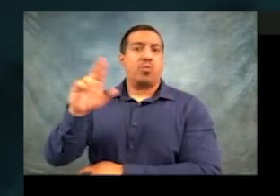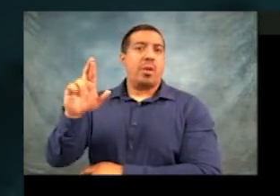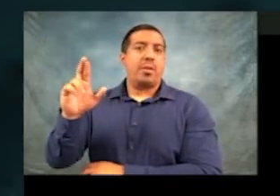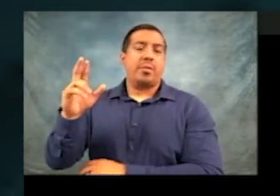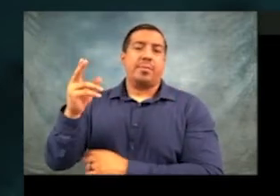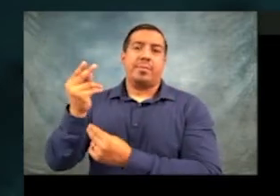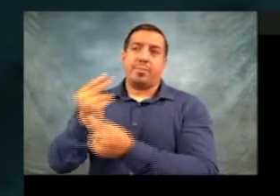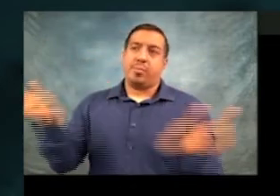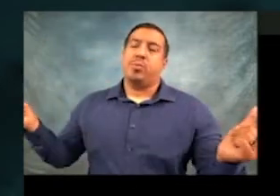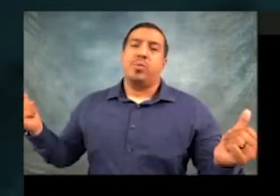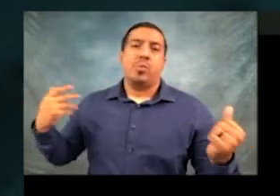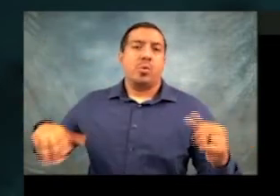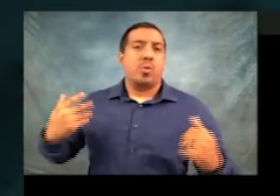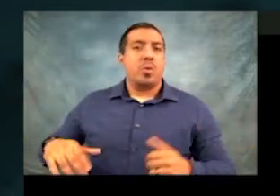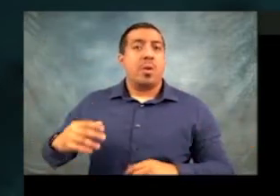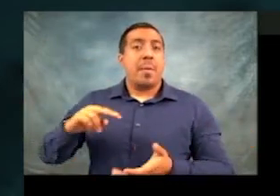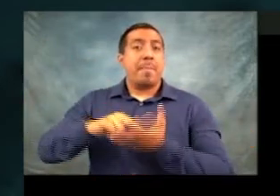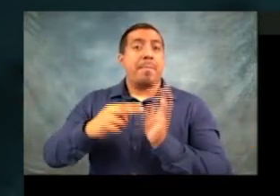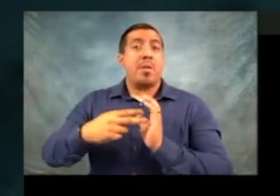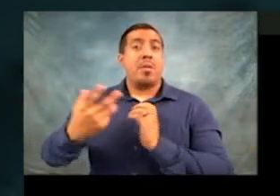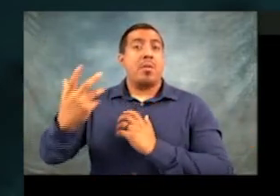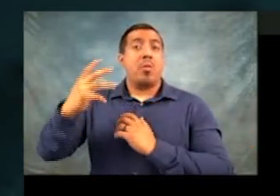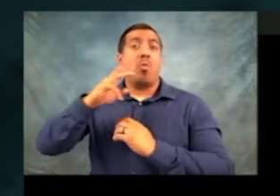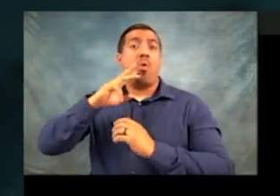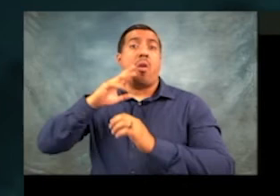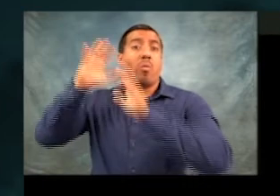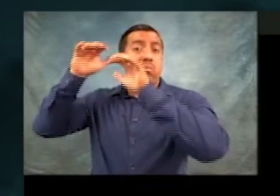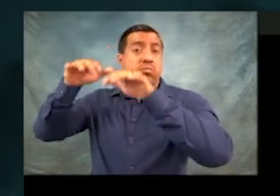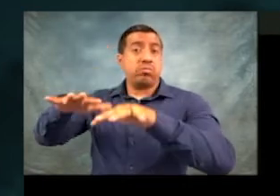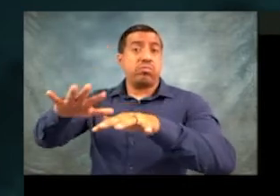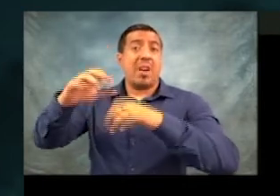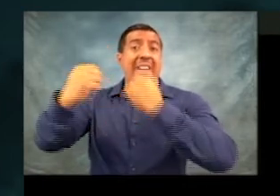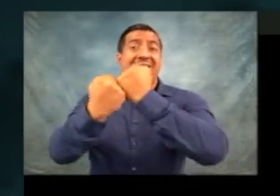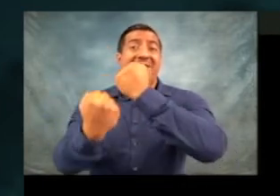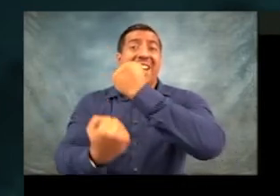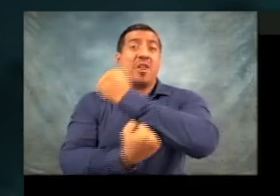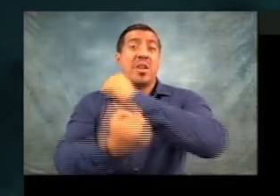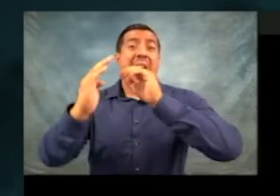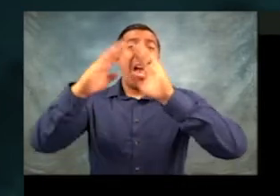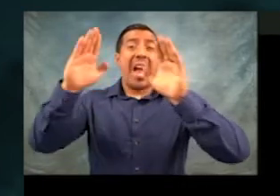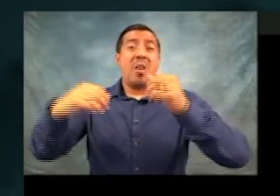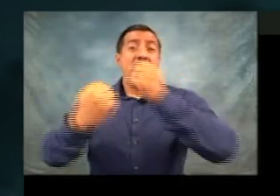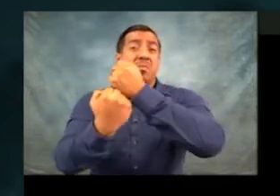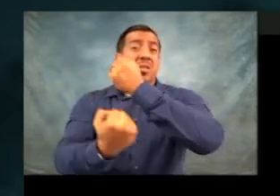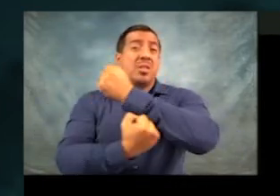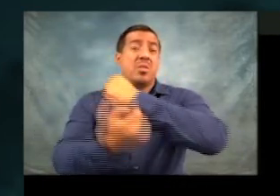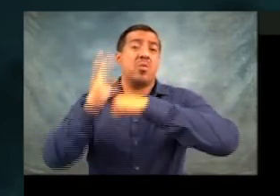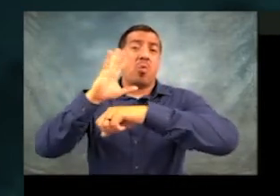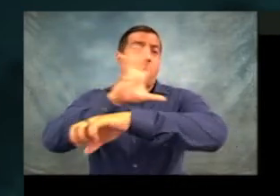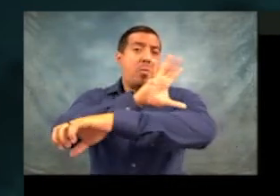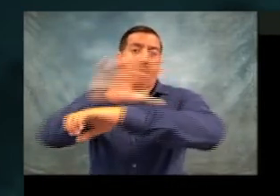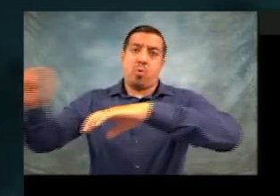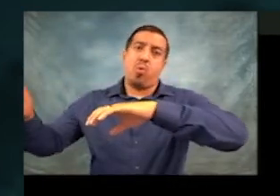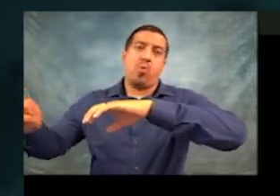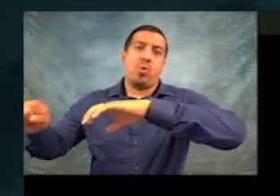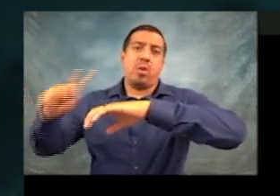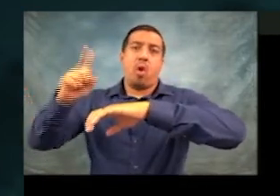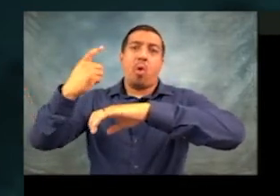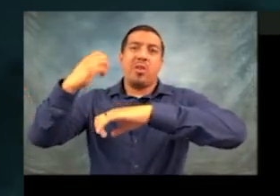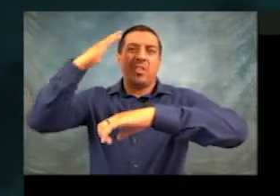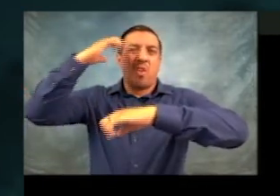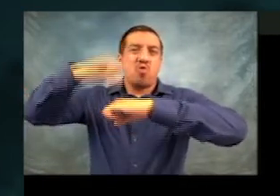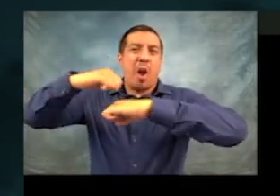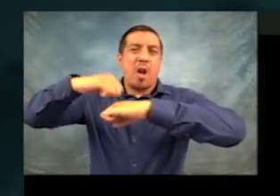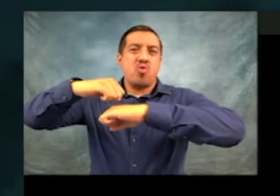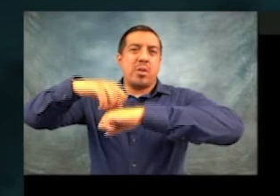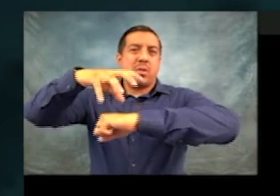house off its foundation, and what you're left with is nothing but a concrete block underneath it. And you can see it. Some of these homes